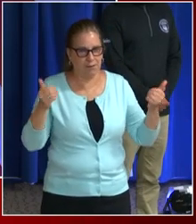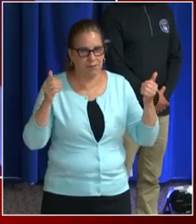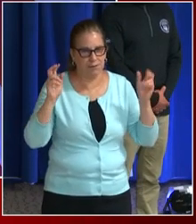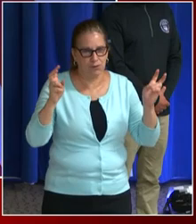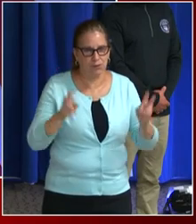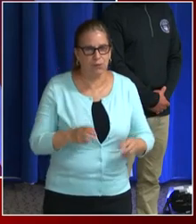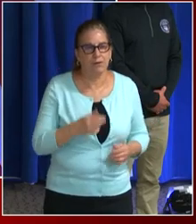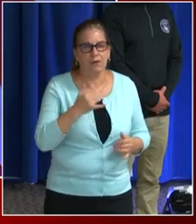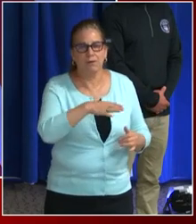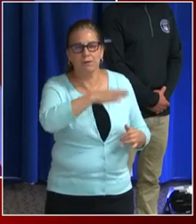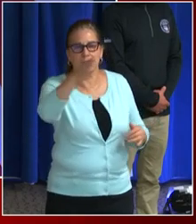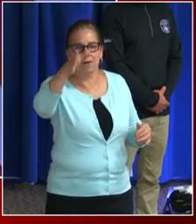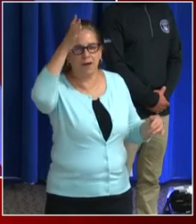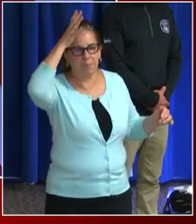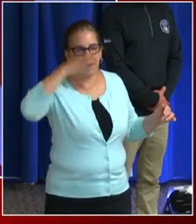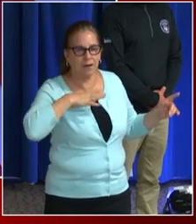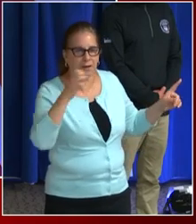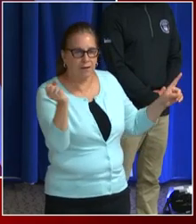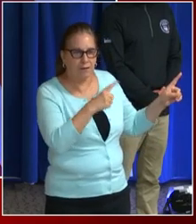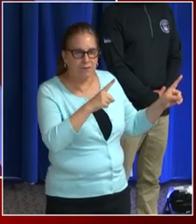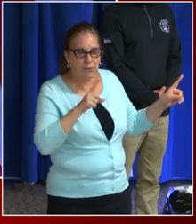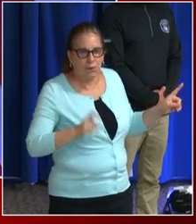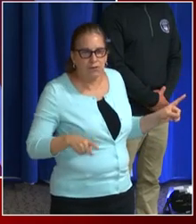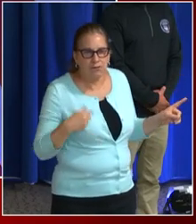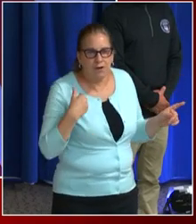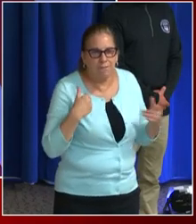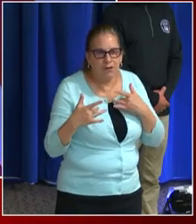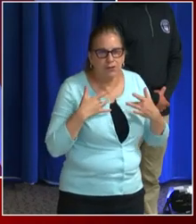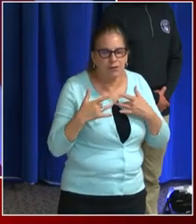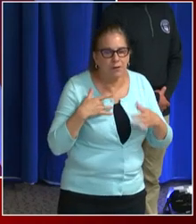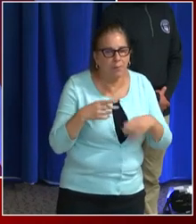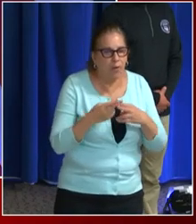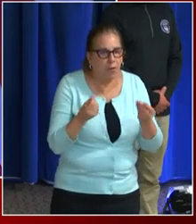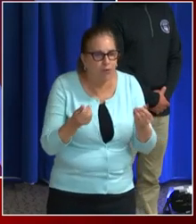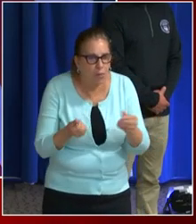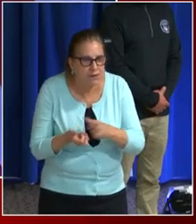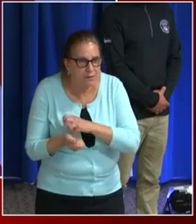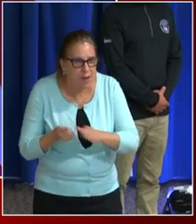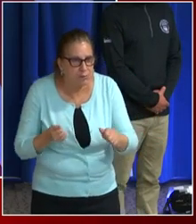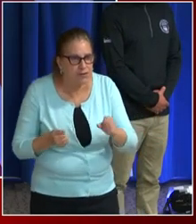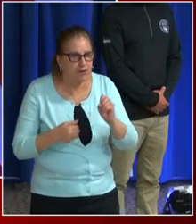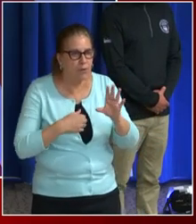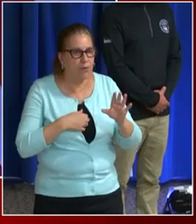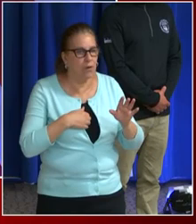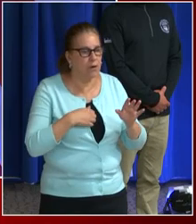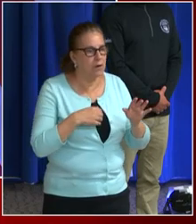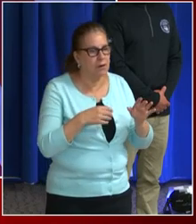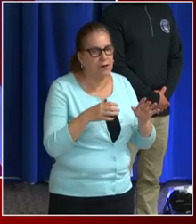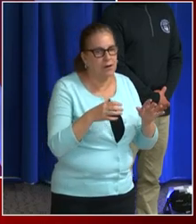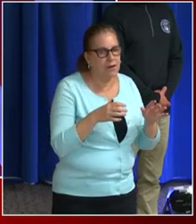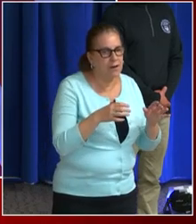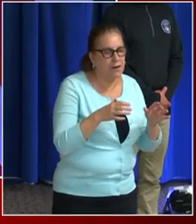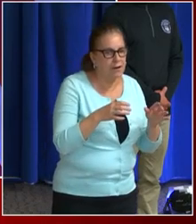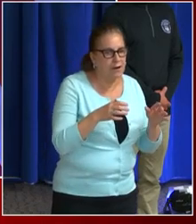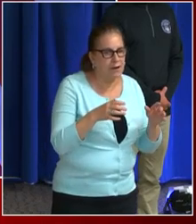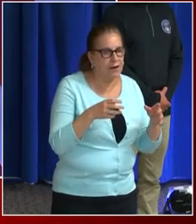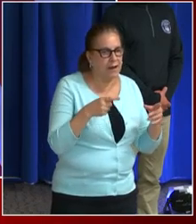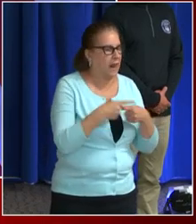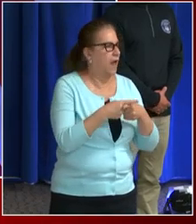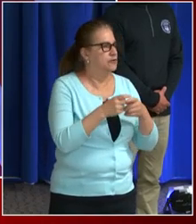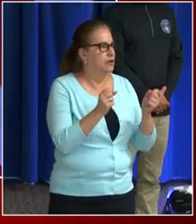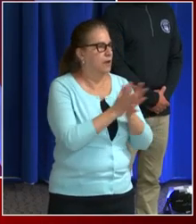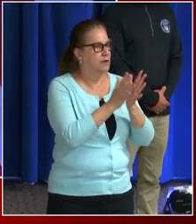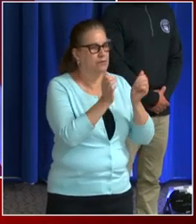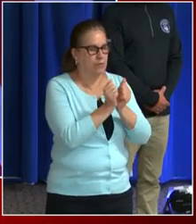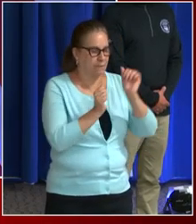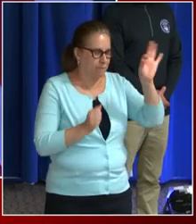more property damage, or is it the prospect of more clashes as a result of federal forces ramping up in D.C.? They all worry me. I don't